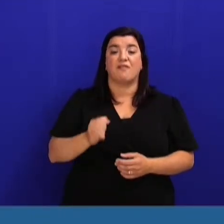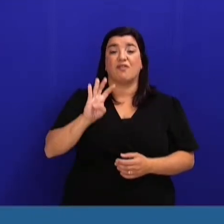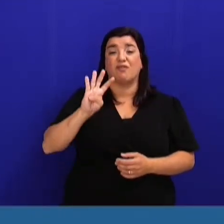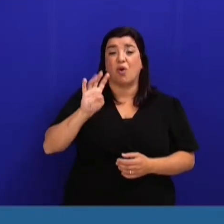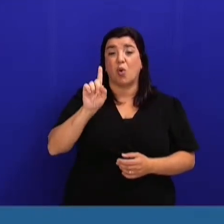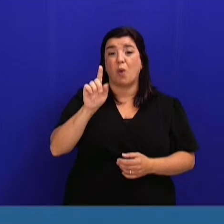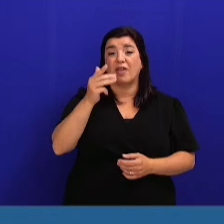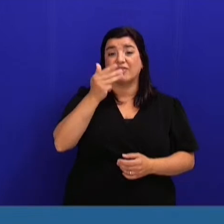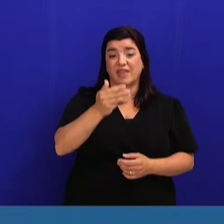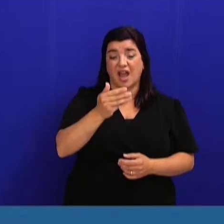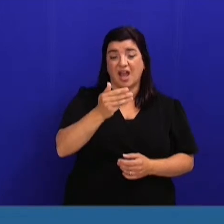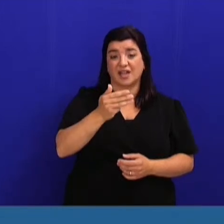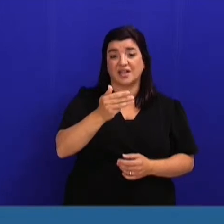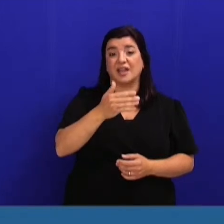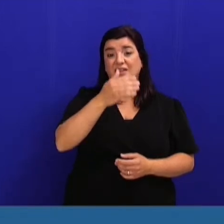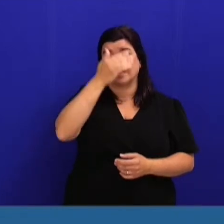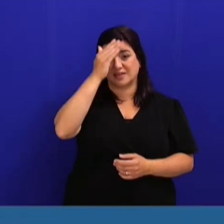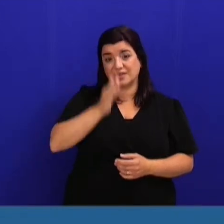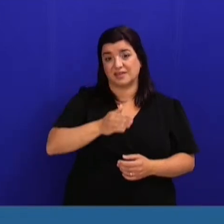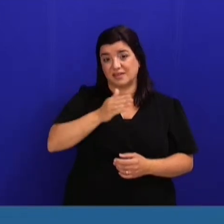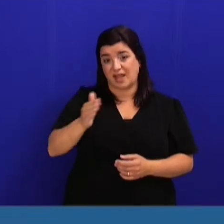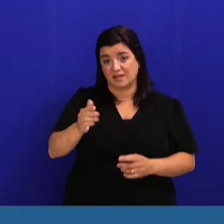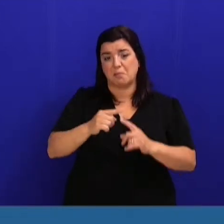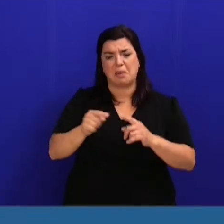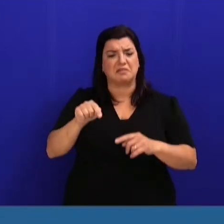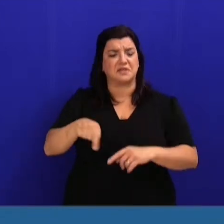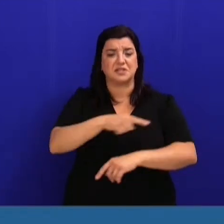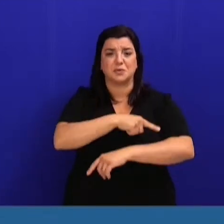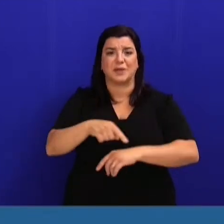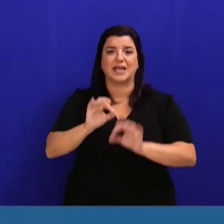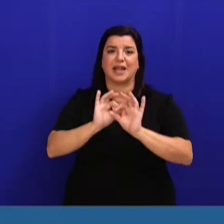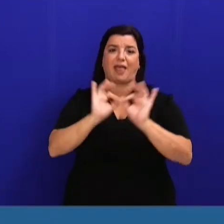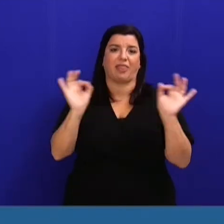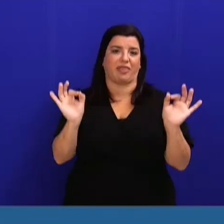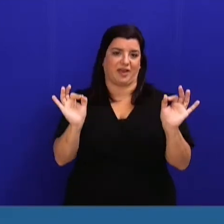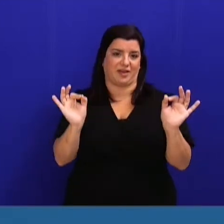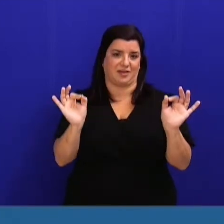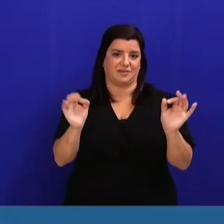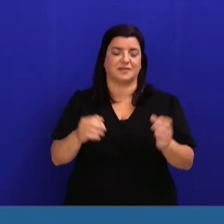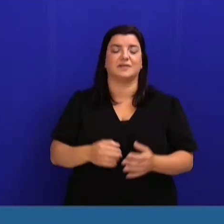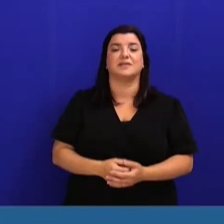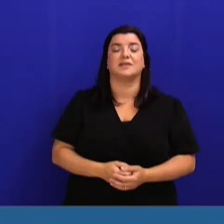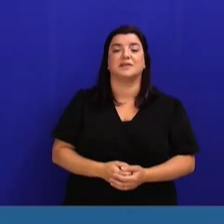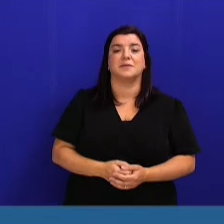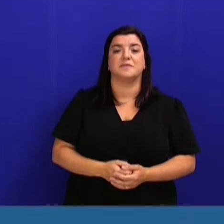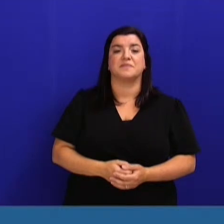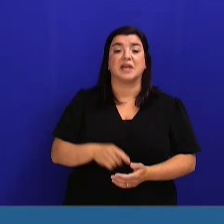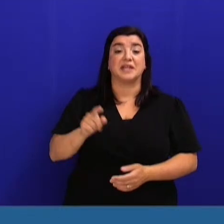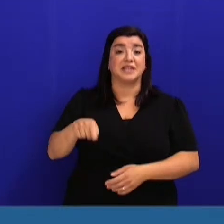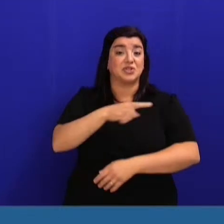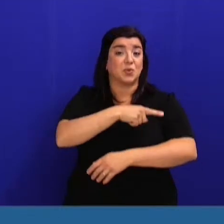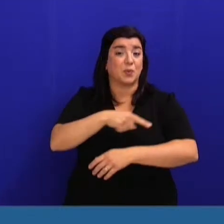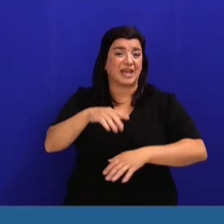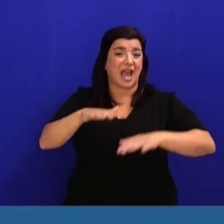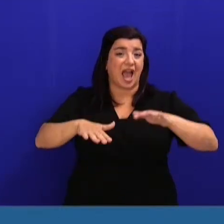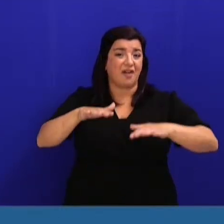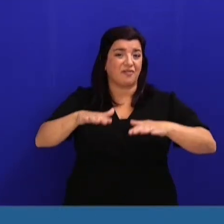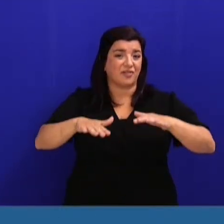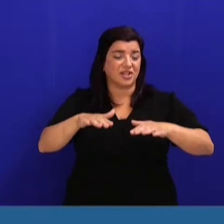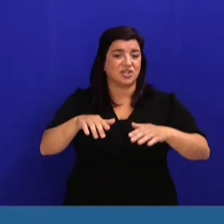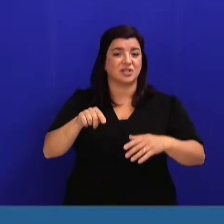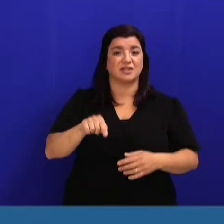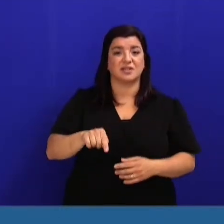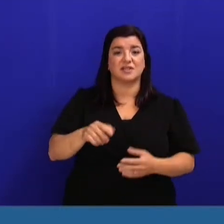had no deaths over the past week, and the active cases is currently 74 cases. The 7-day moving average is 5, and